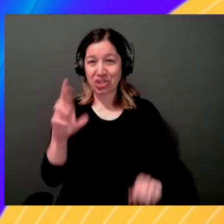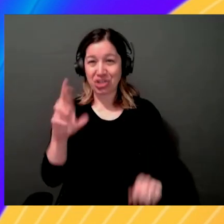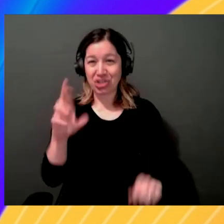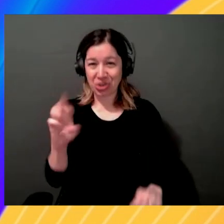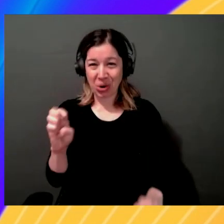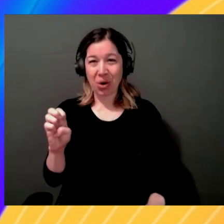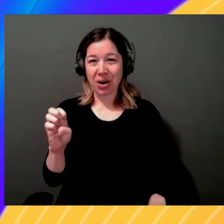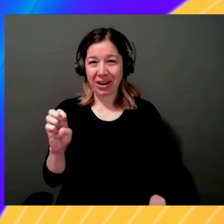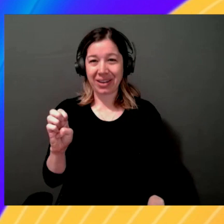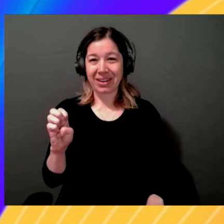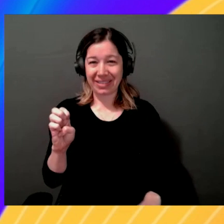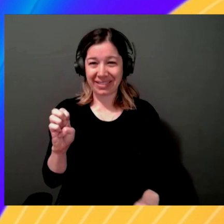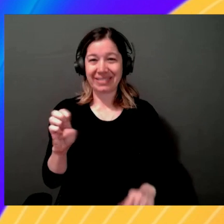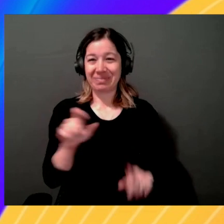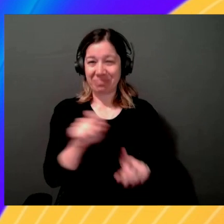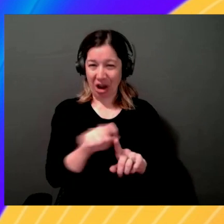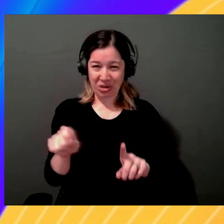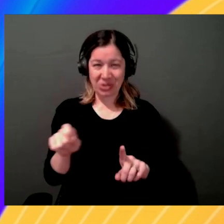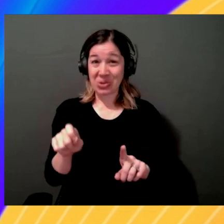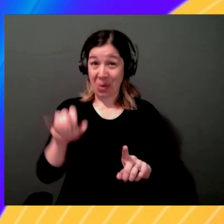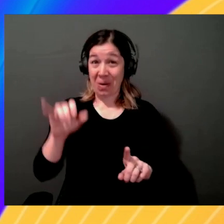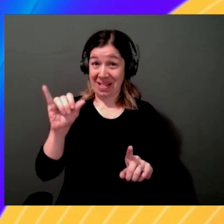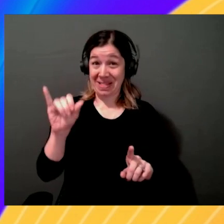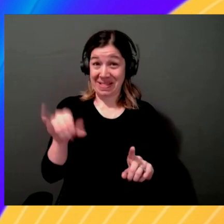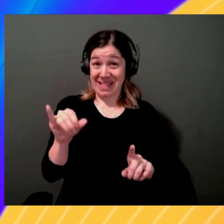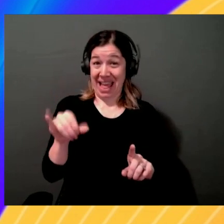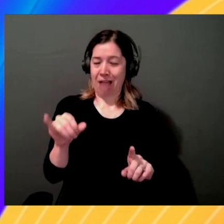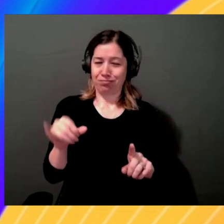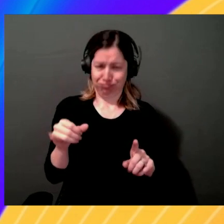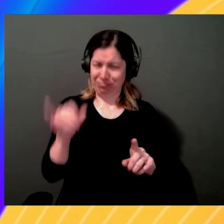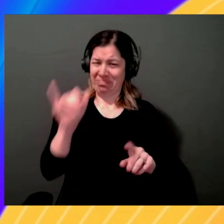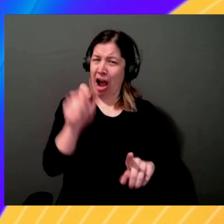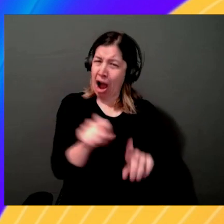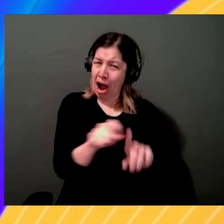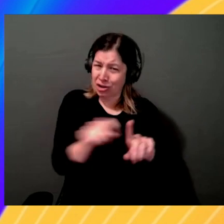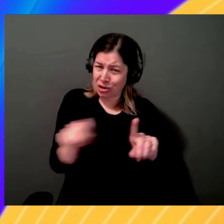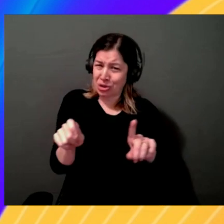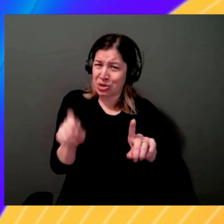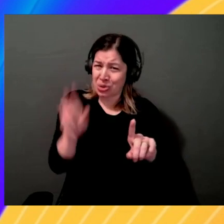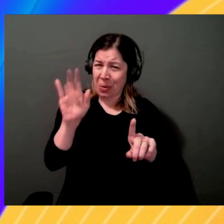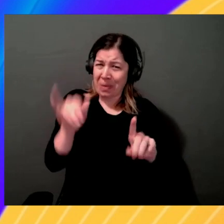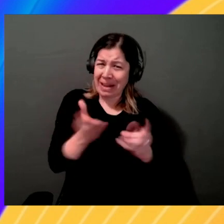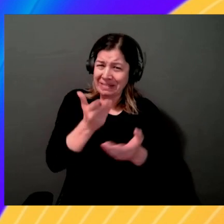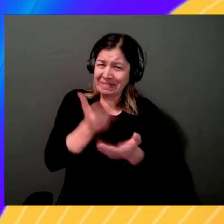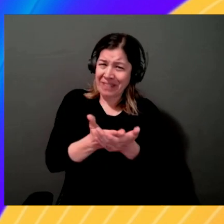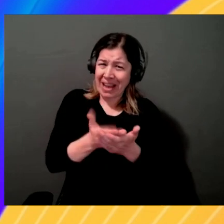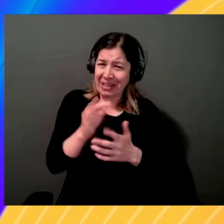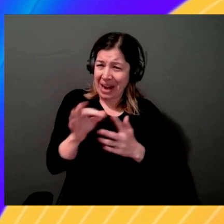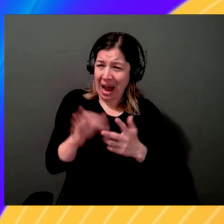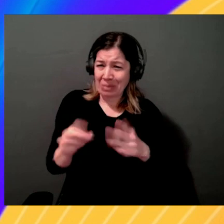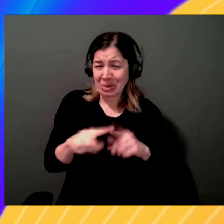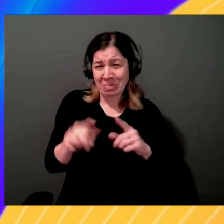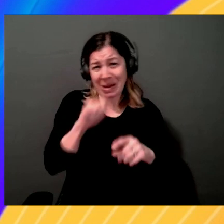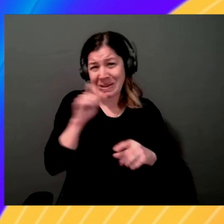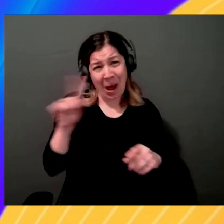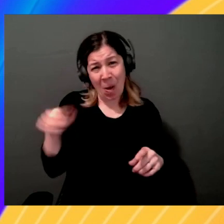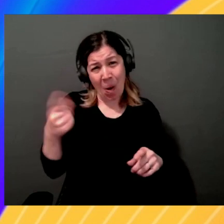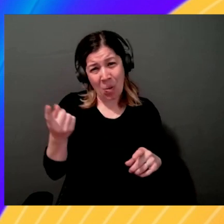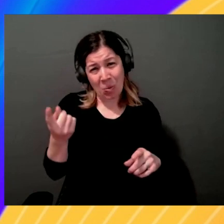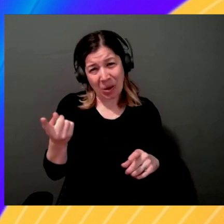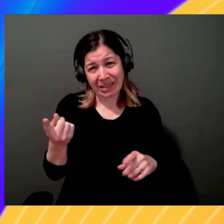checks out. Yeah. Underscore is a valid option in this case, but strangely enough, it's not always. Okay, And all right. like with